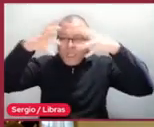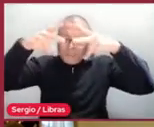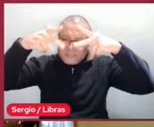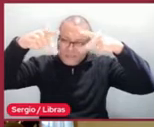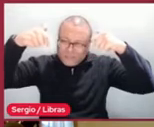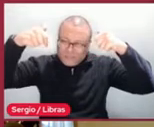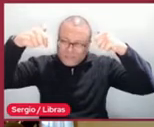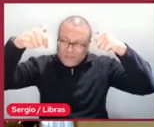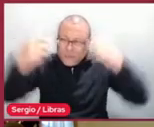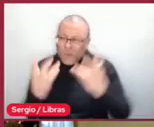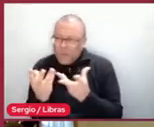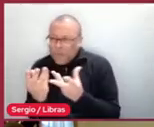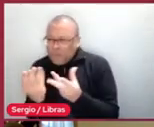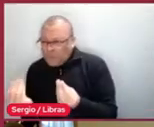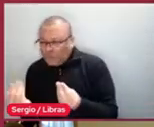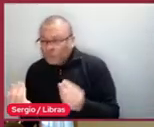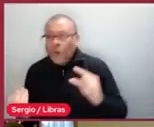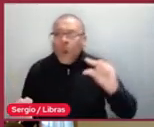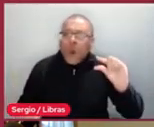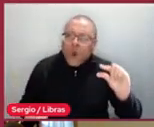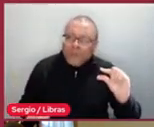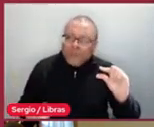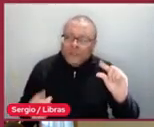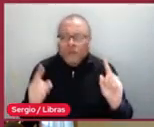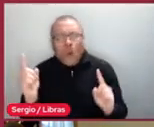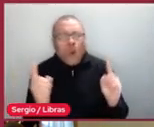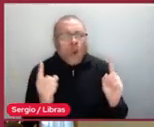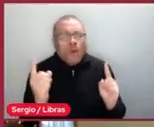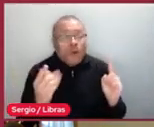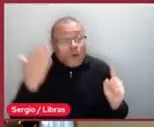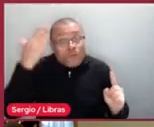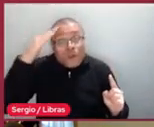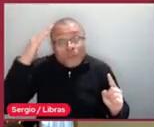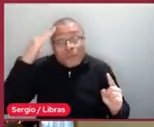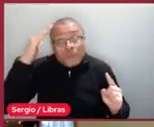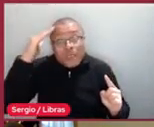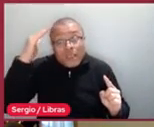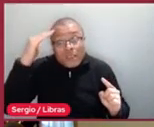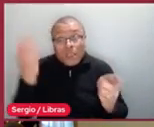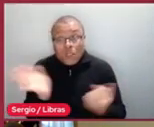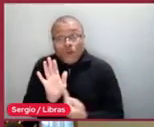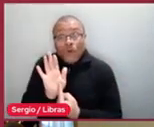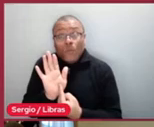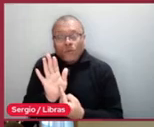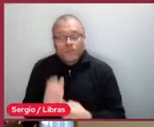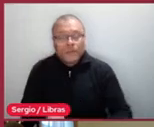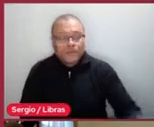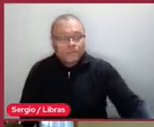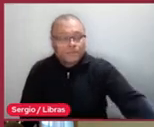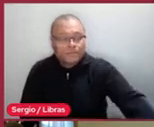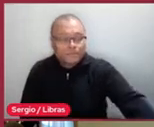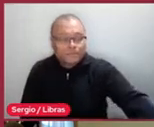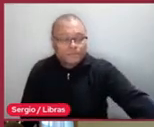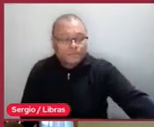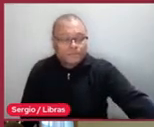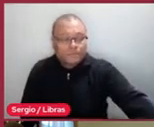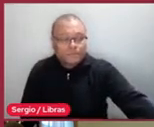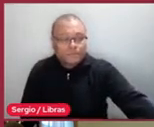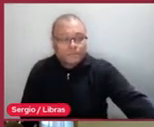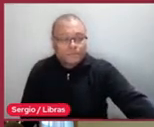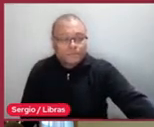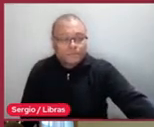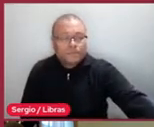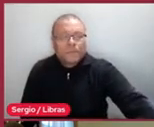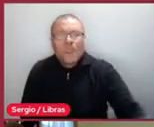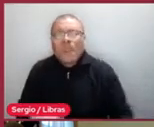I am abstracting less. That's one thing that we're going to show right now. So